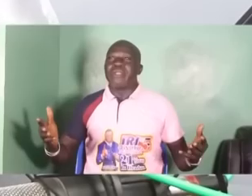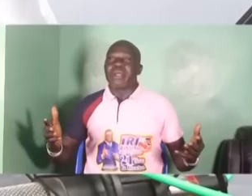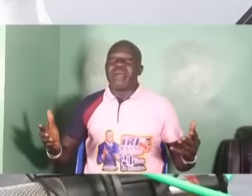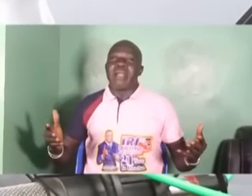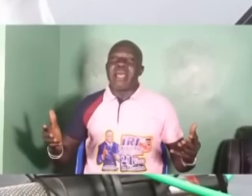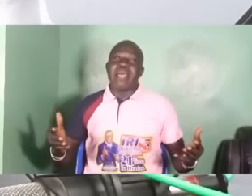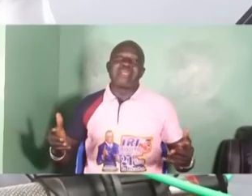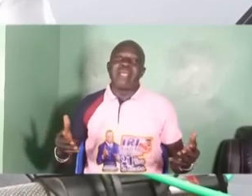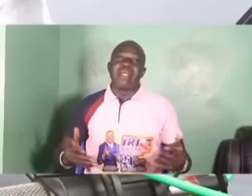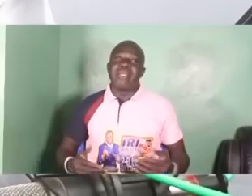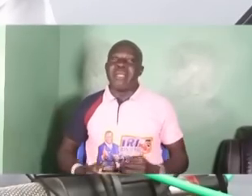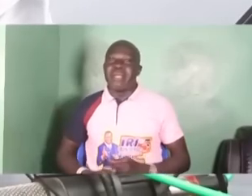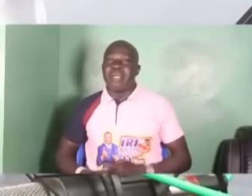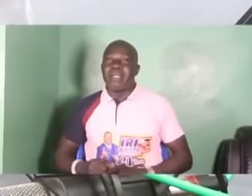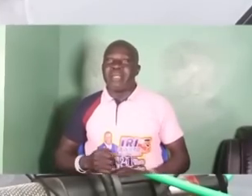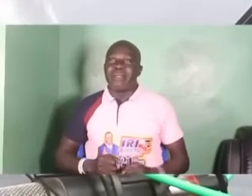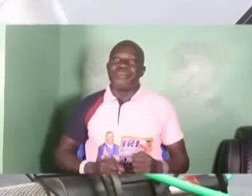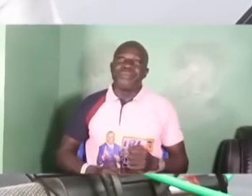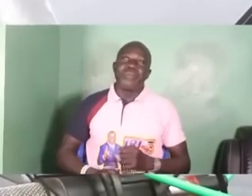Eyi to kon re se dede